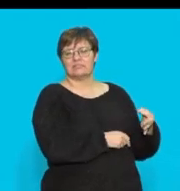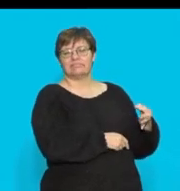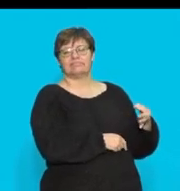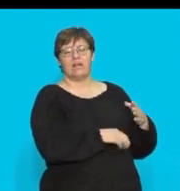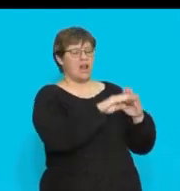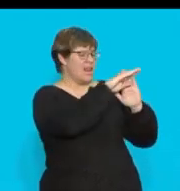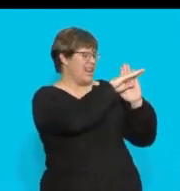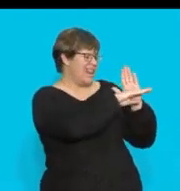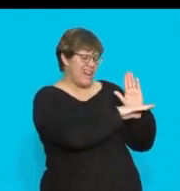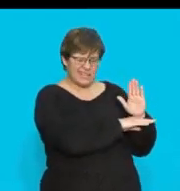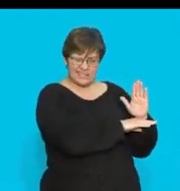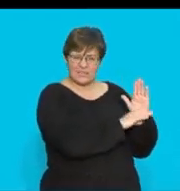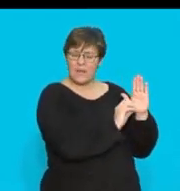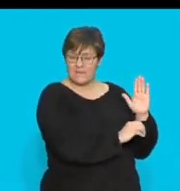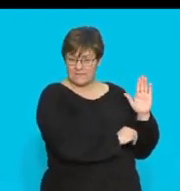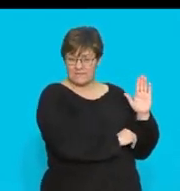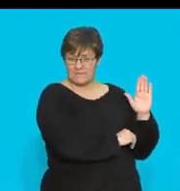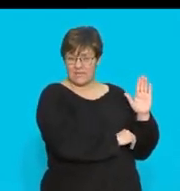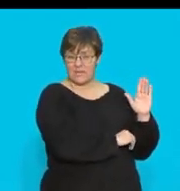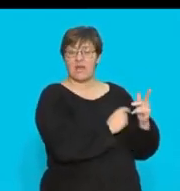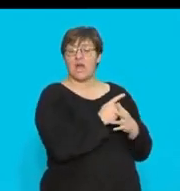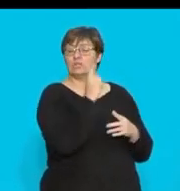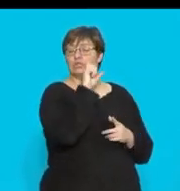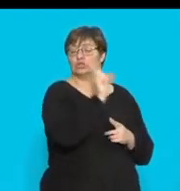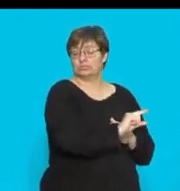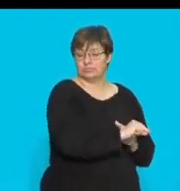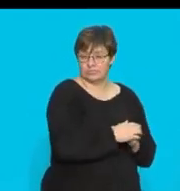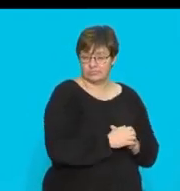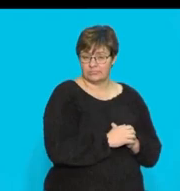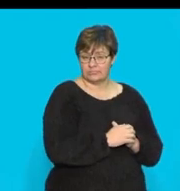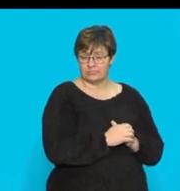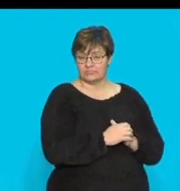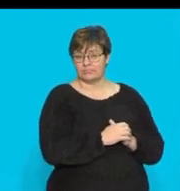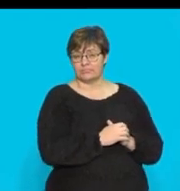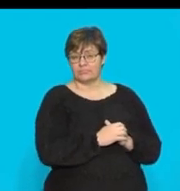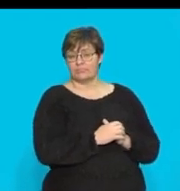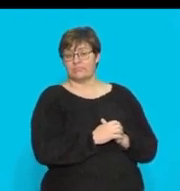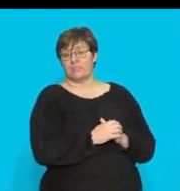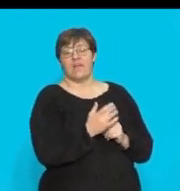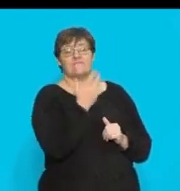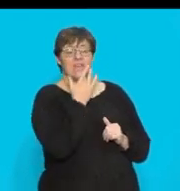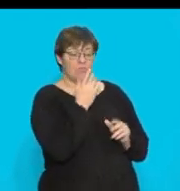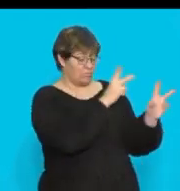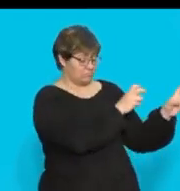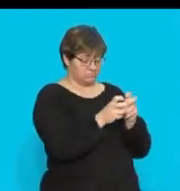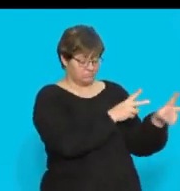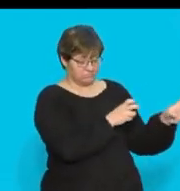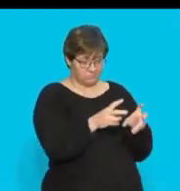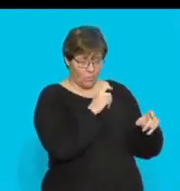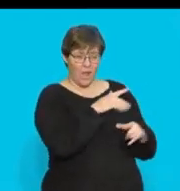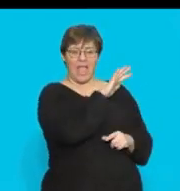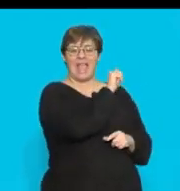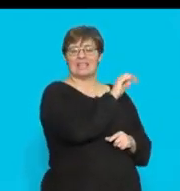we had, all right, it is cheap. Okay, favorable traits can be passed on